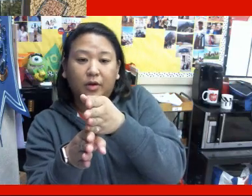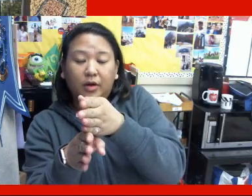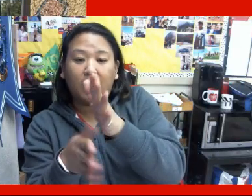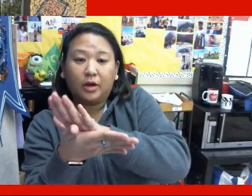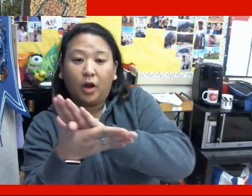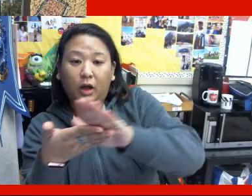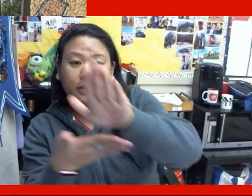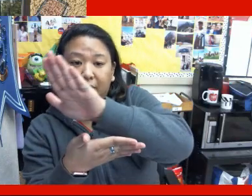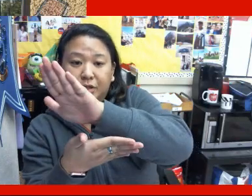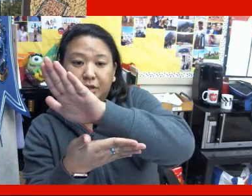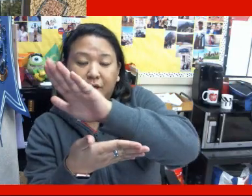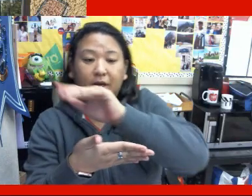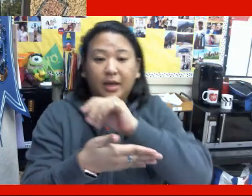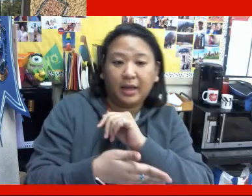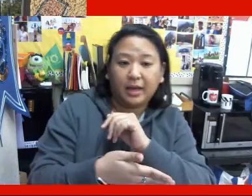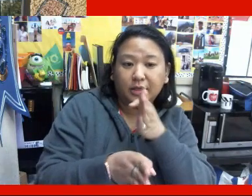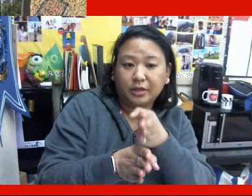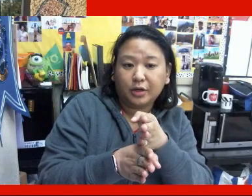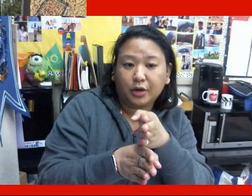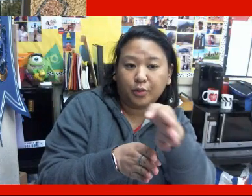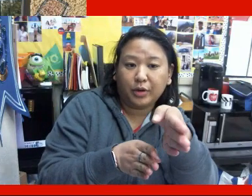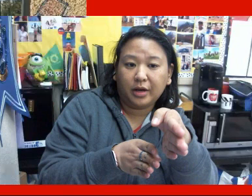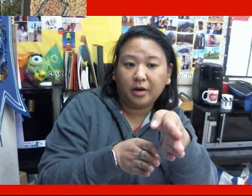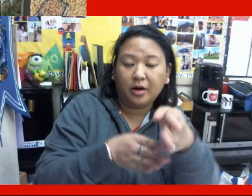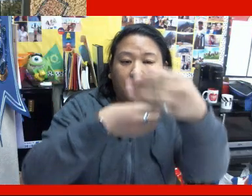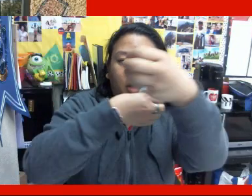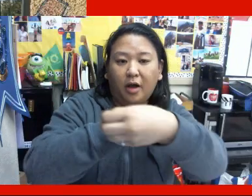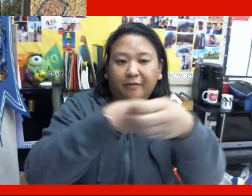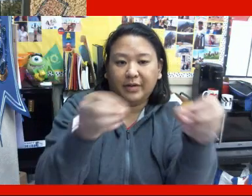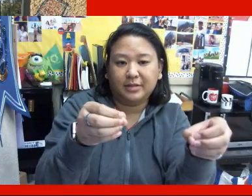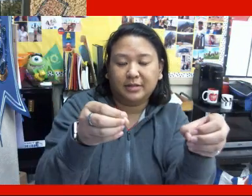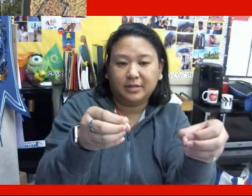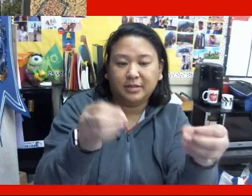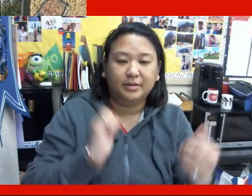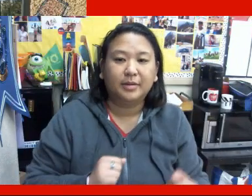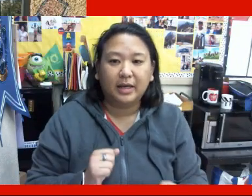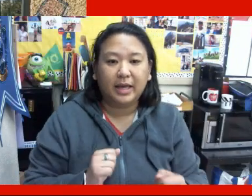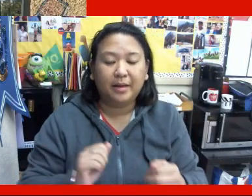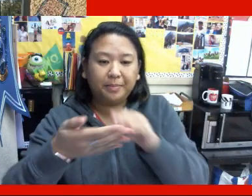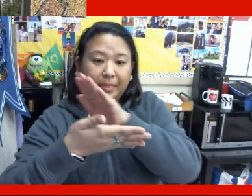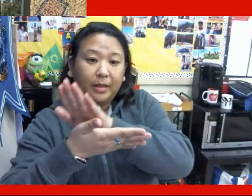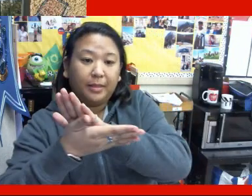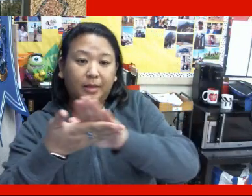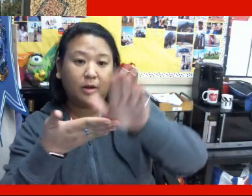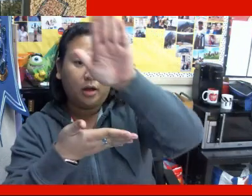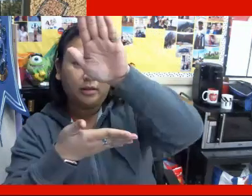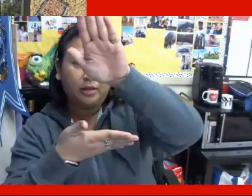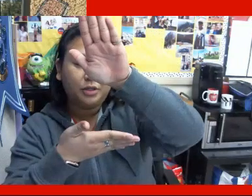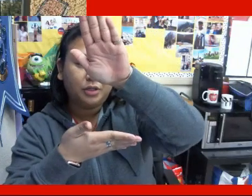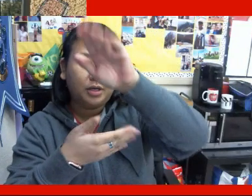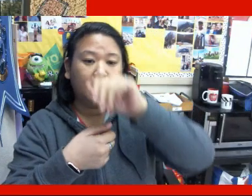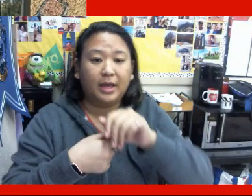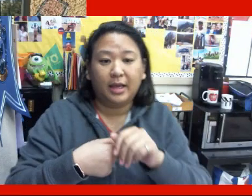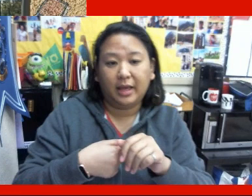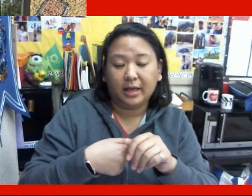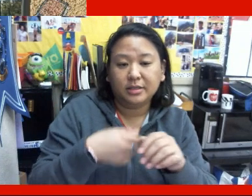the college and career office. Again, the